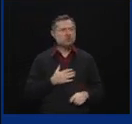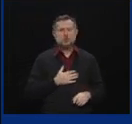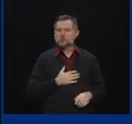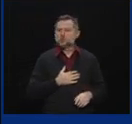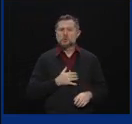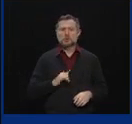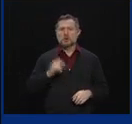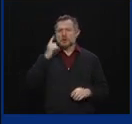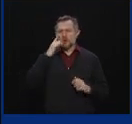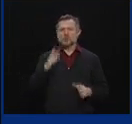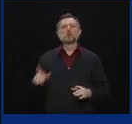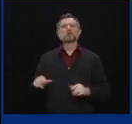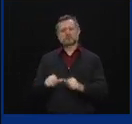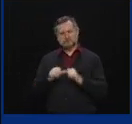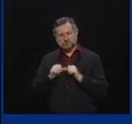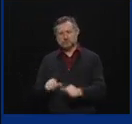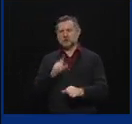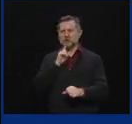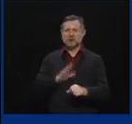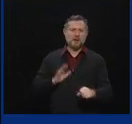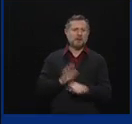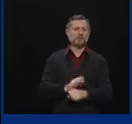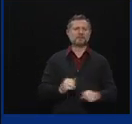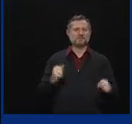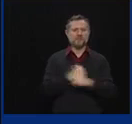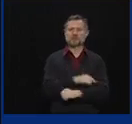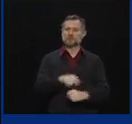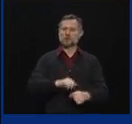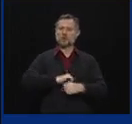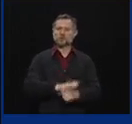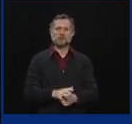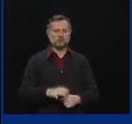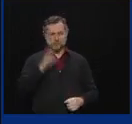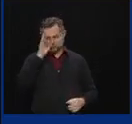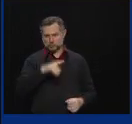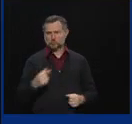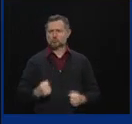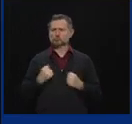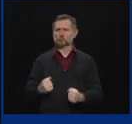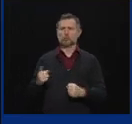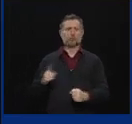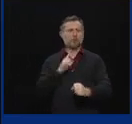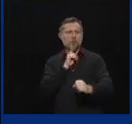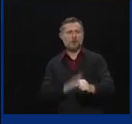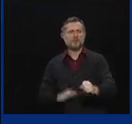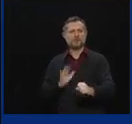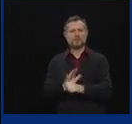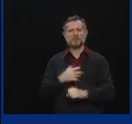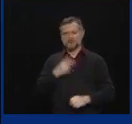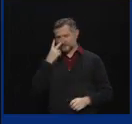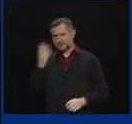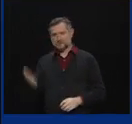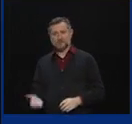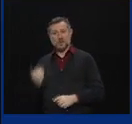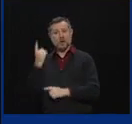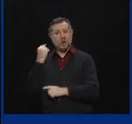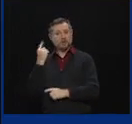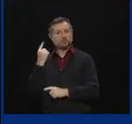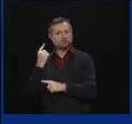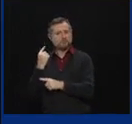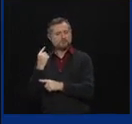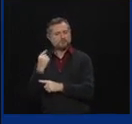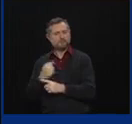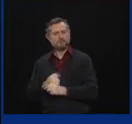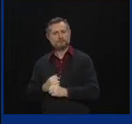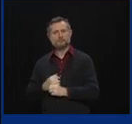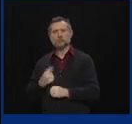fight COVID-19 head on. And I know it is a strong commitment, because what I saw from her last year when we had